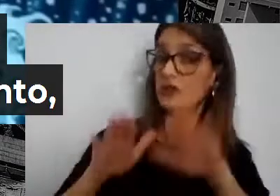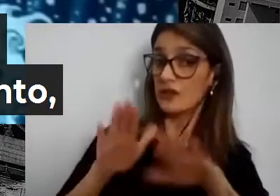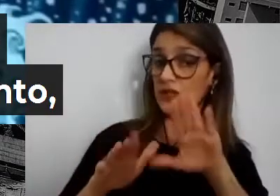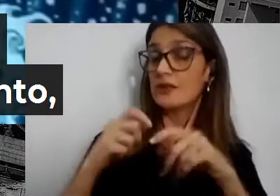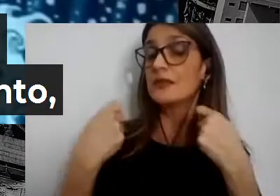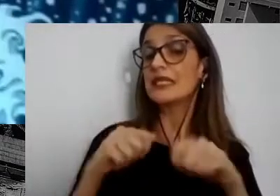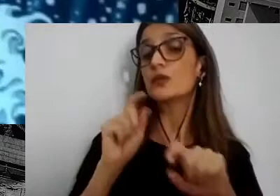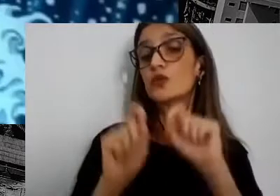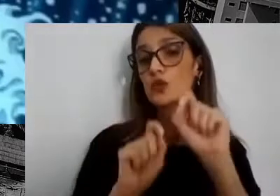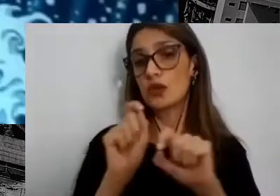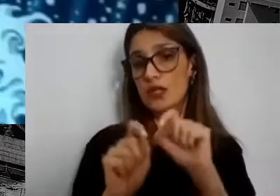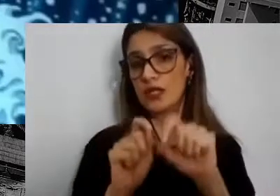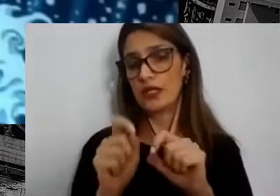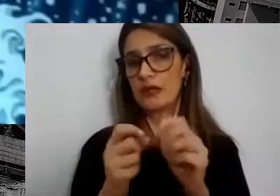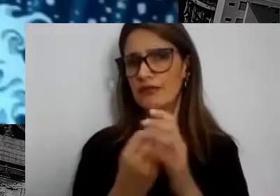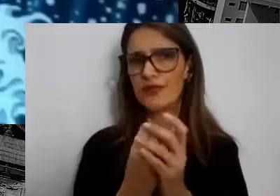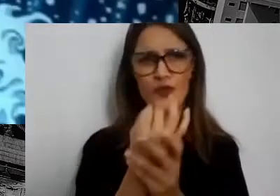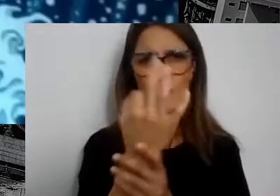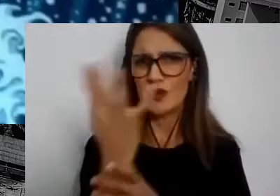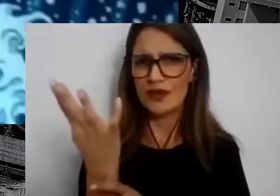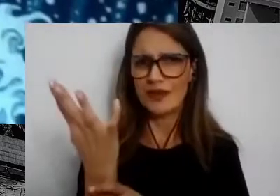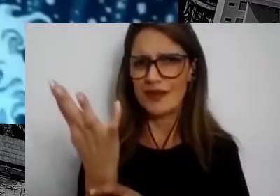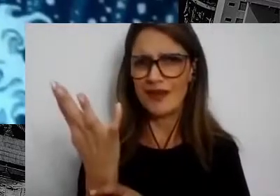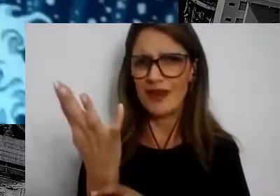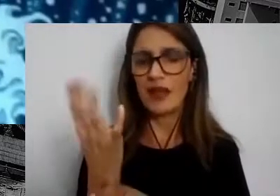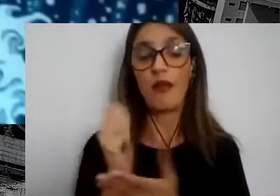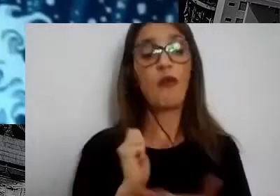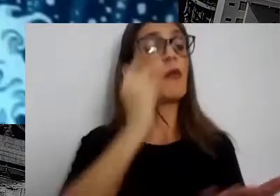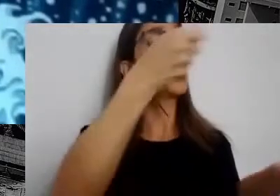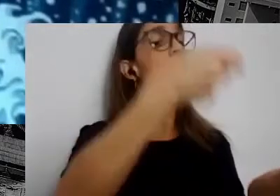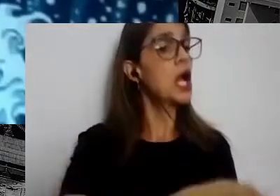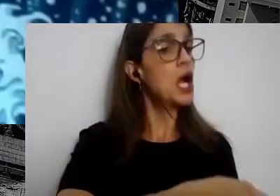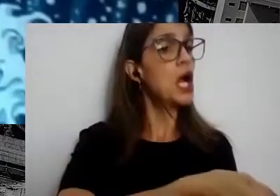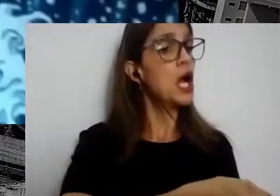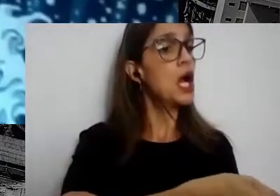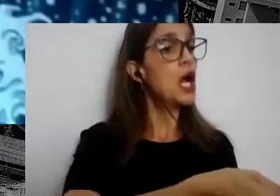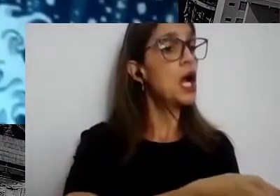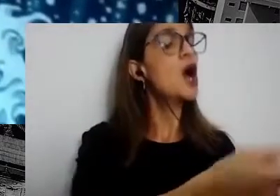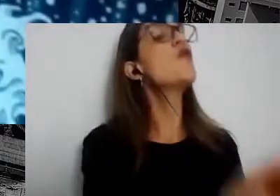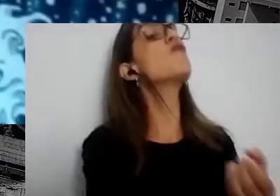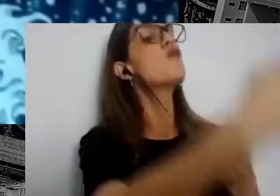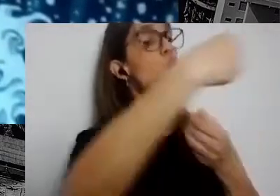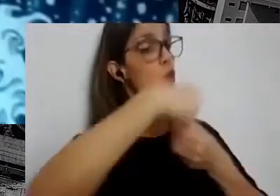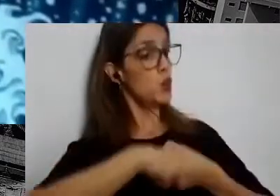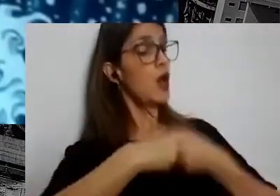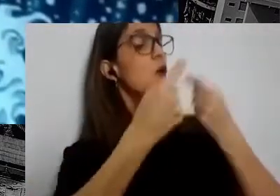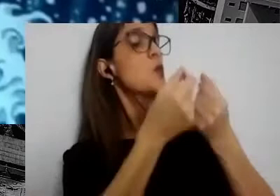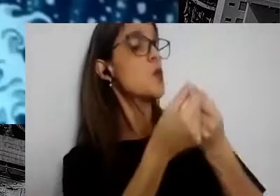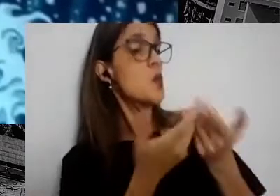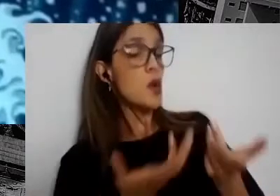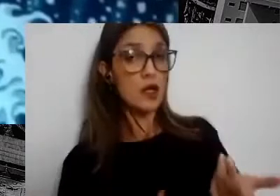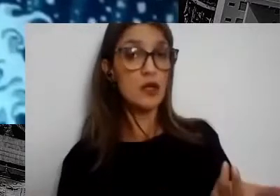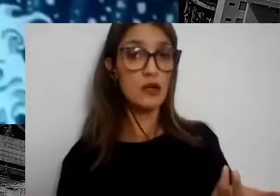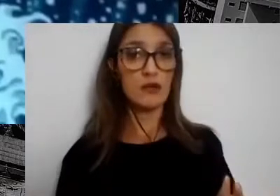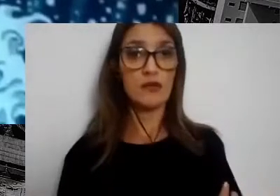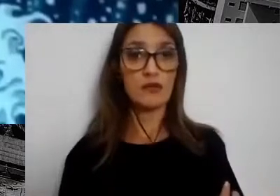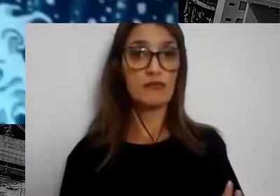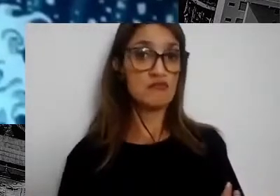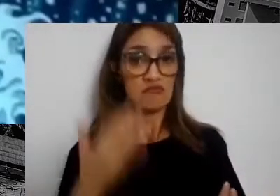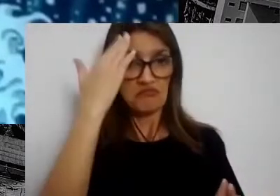return on the investment in order for the company to justify the investment in the first instance, but particularly scaling that investment,